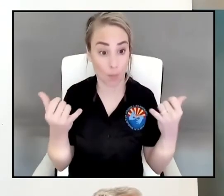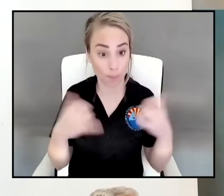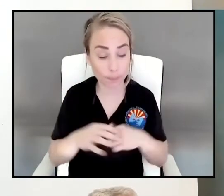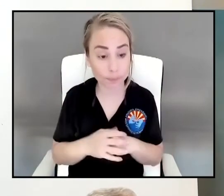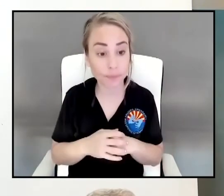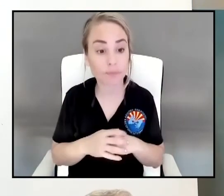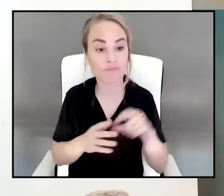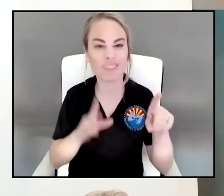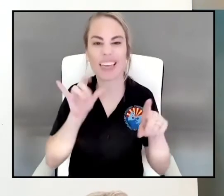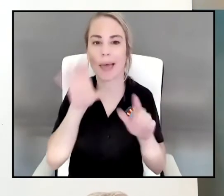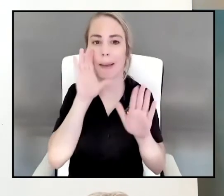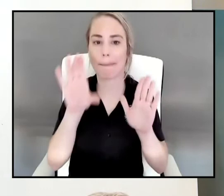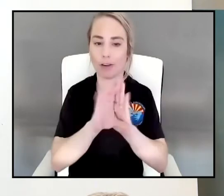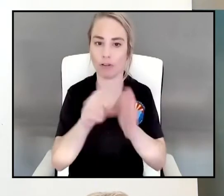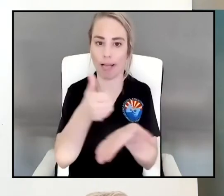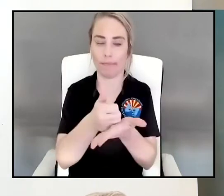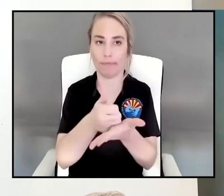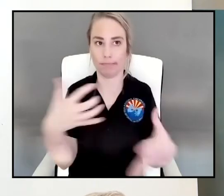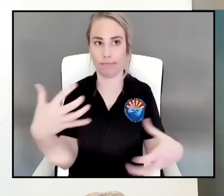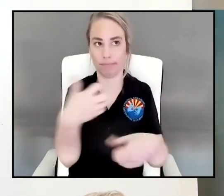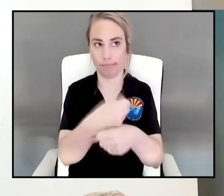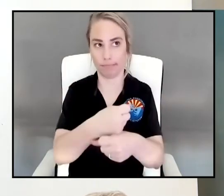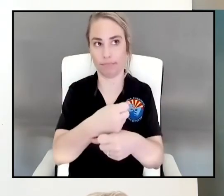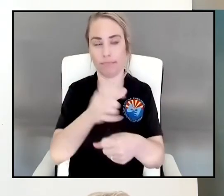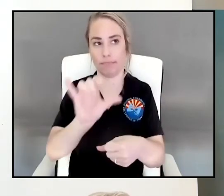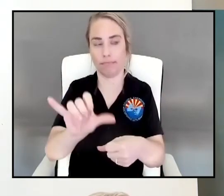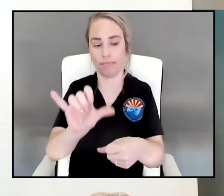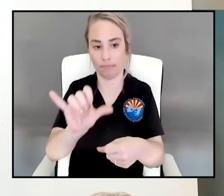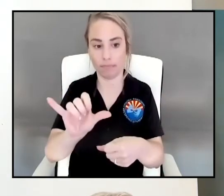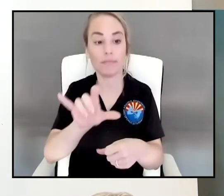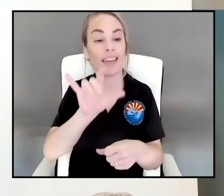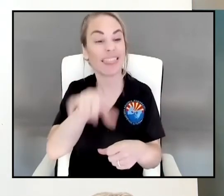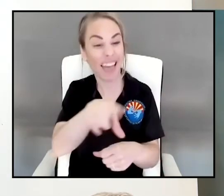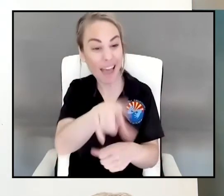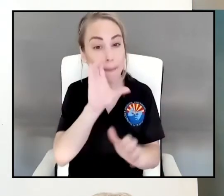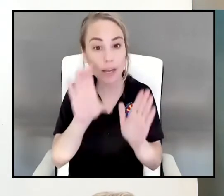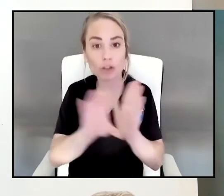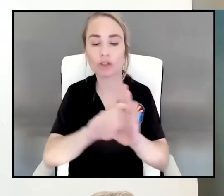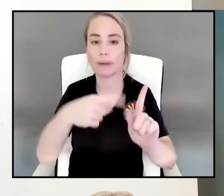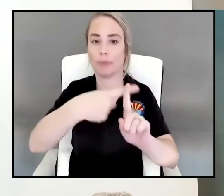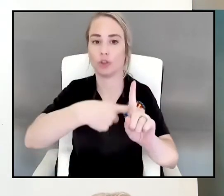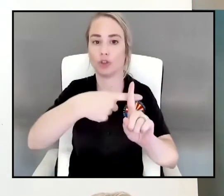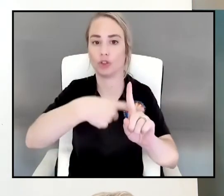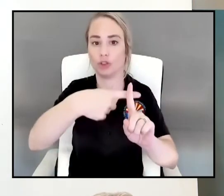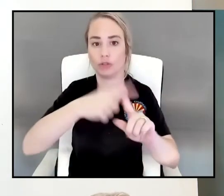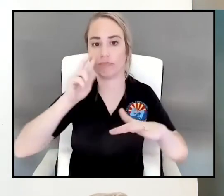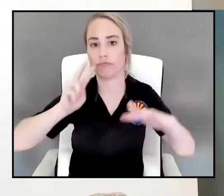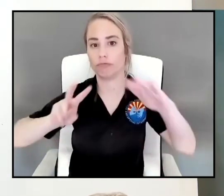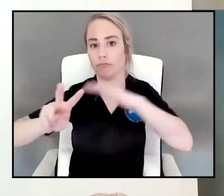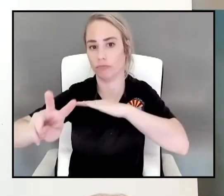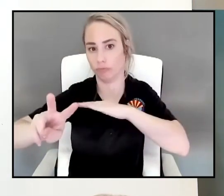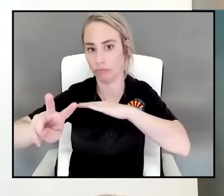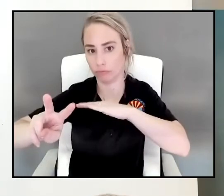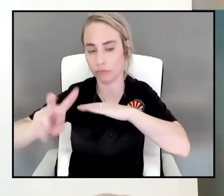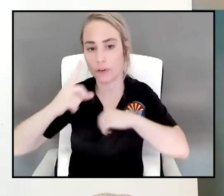summary, this is actually just the temperature outlook for basically as we get into